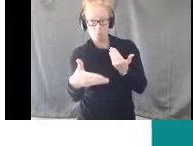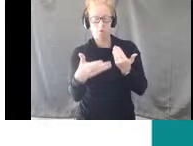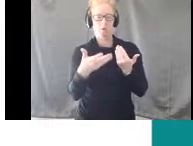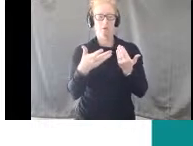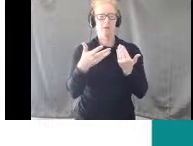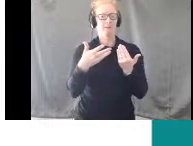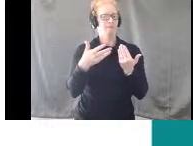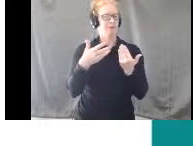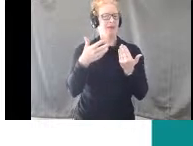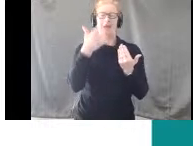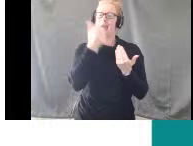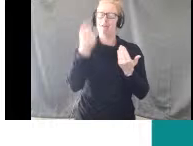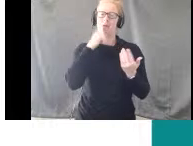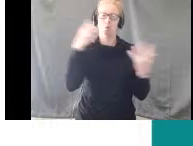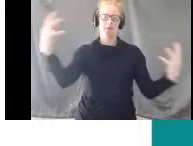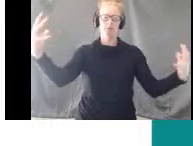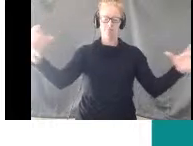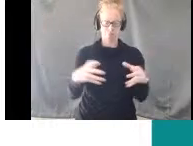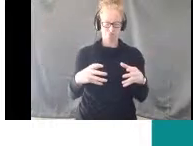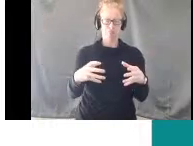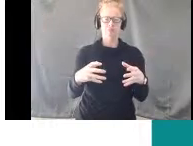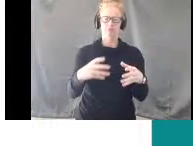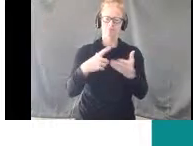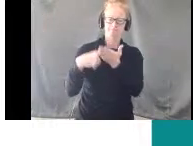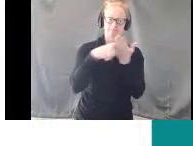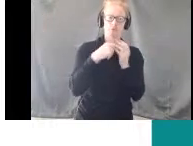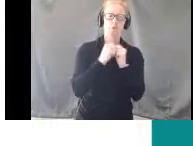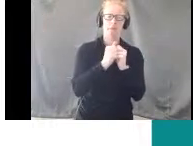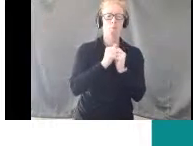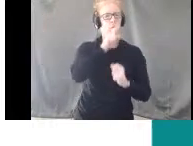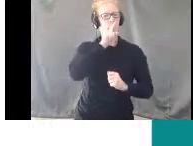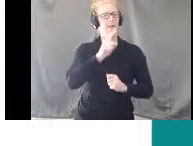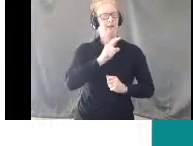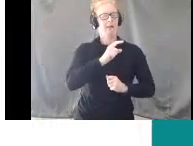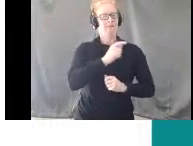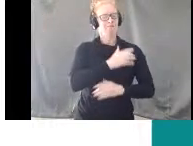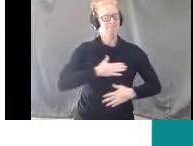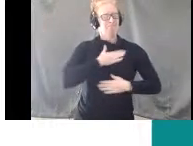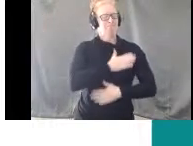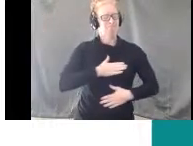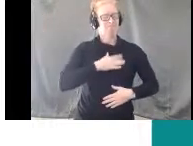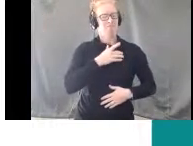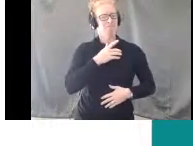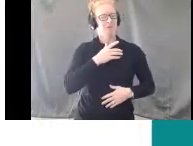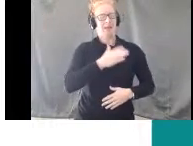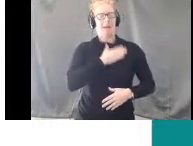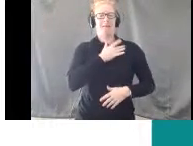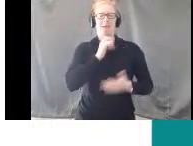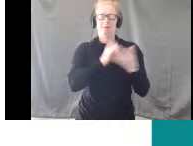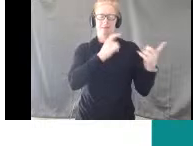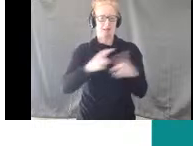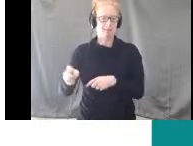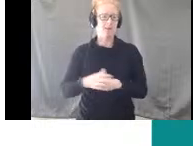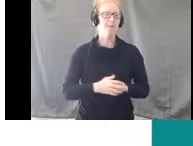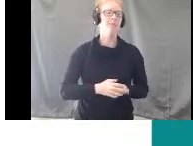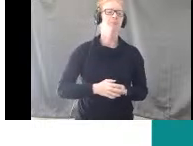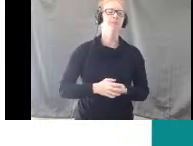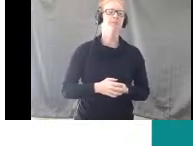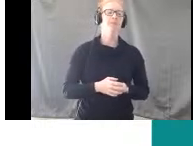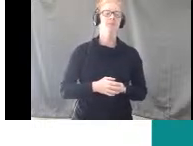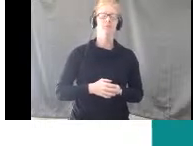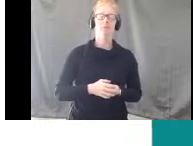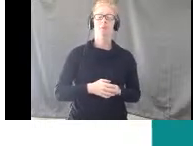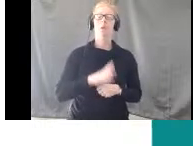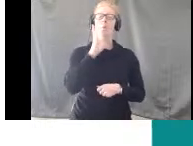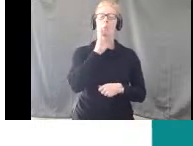coming to the table, and we're very pleased about that. So once we get these agreements finalized, we'll be submitting a